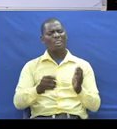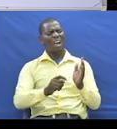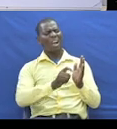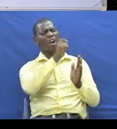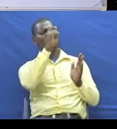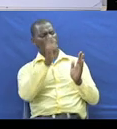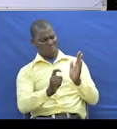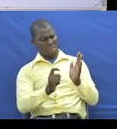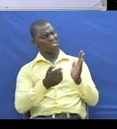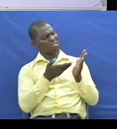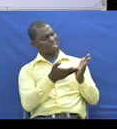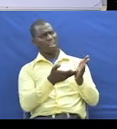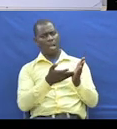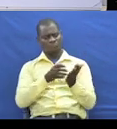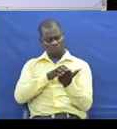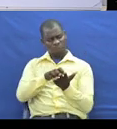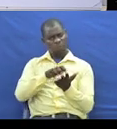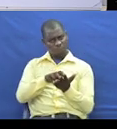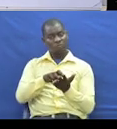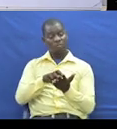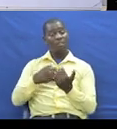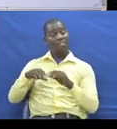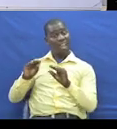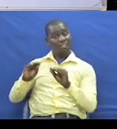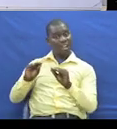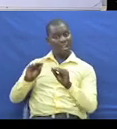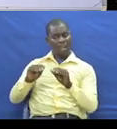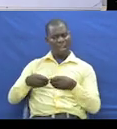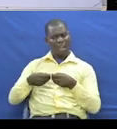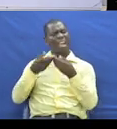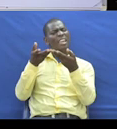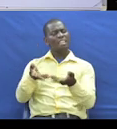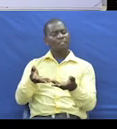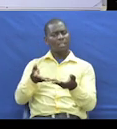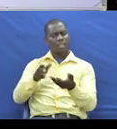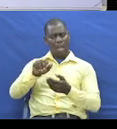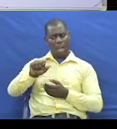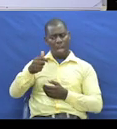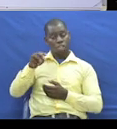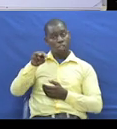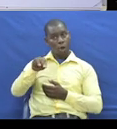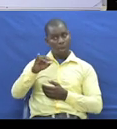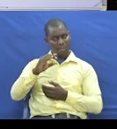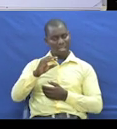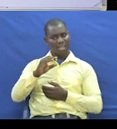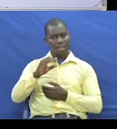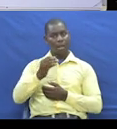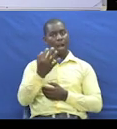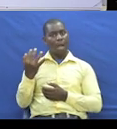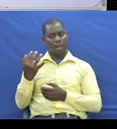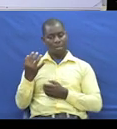Now, in our equation here, if you analyze the data, we are given the atomic number, which